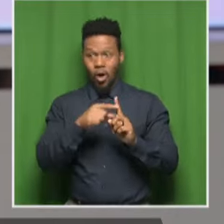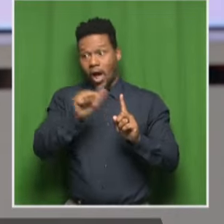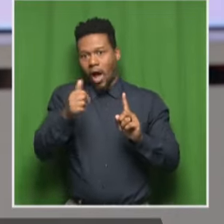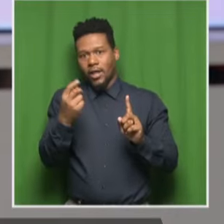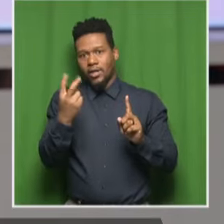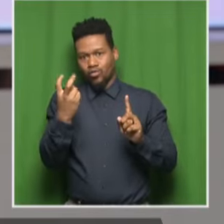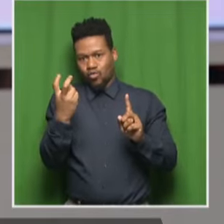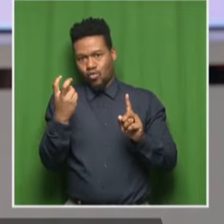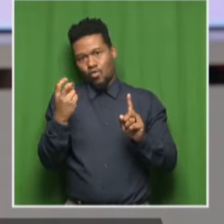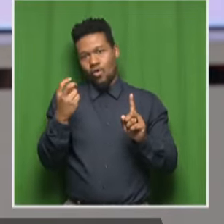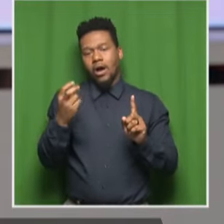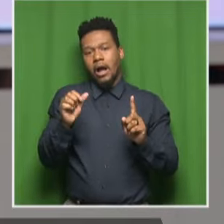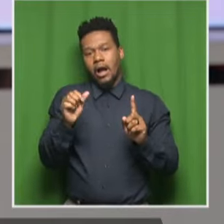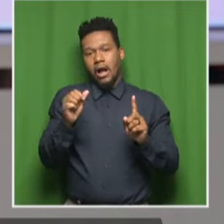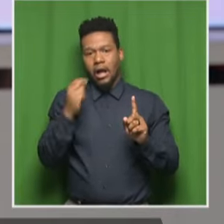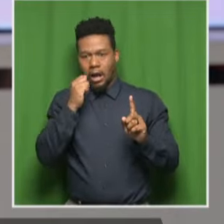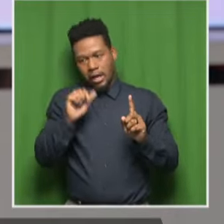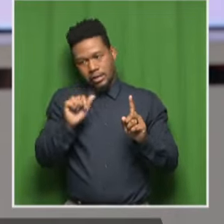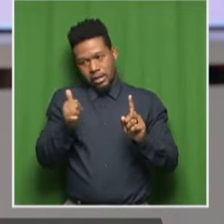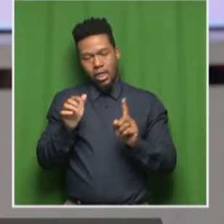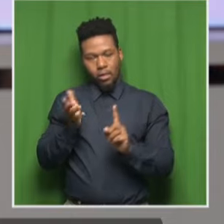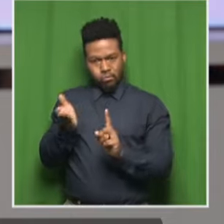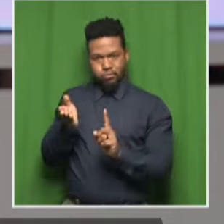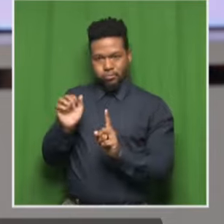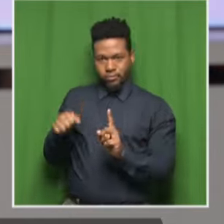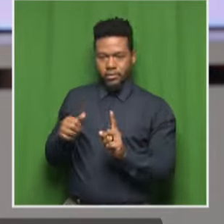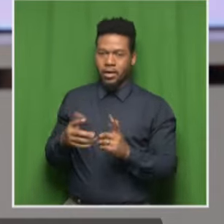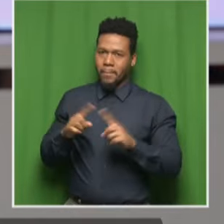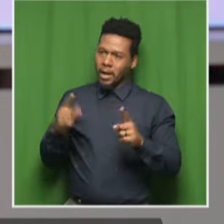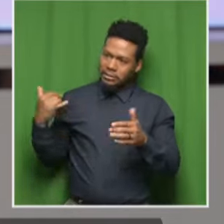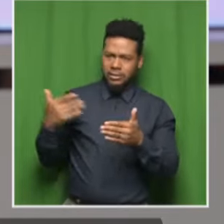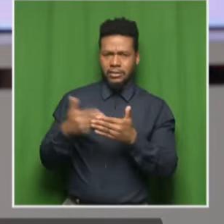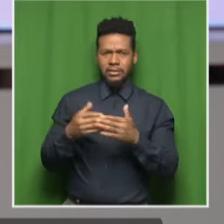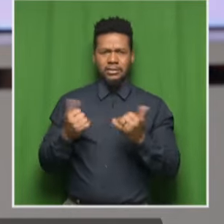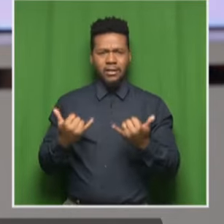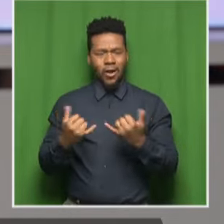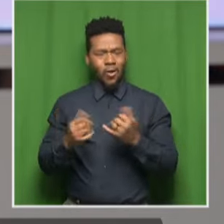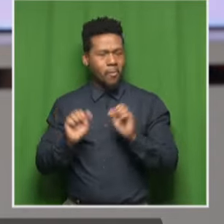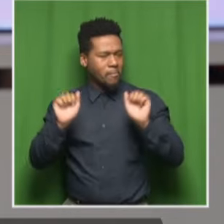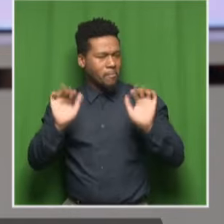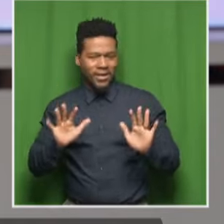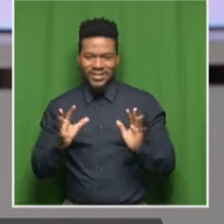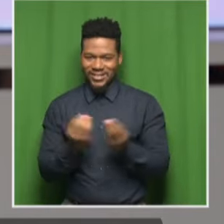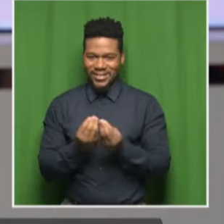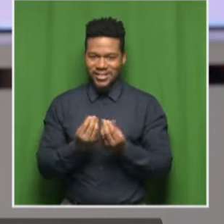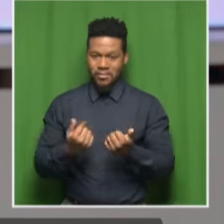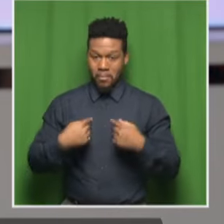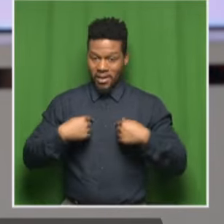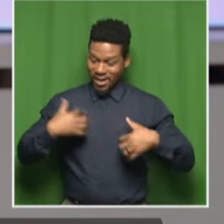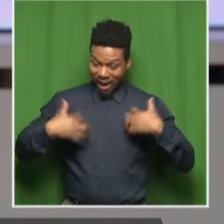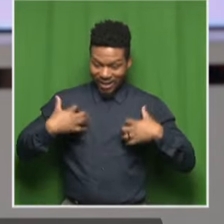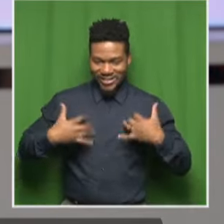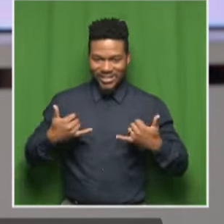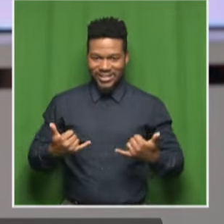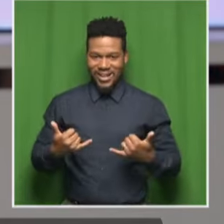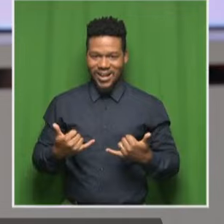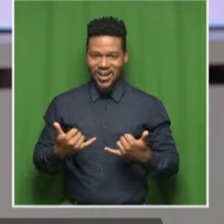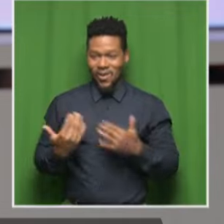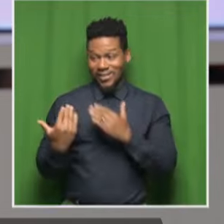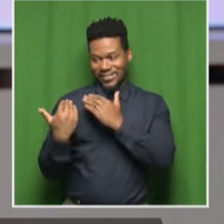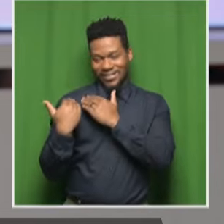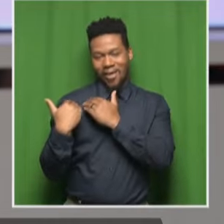And to get to this point has been lovely. And with the whole, I'm pretty excited now to get the whole safety